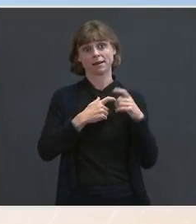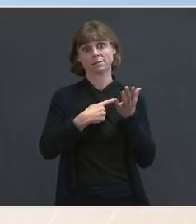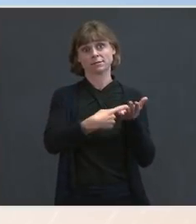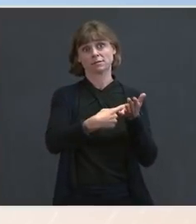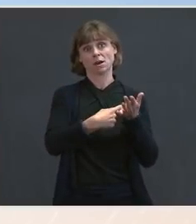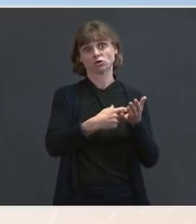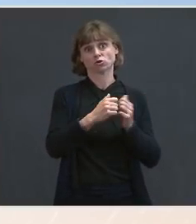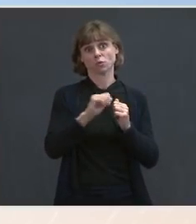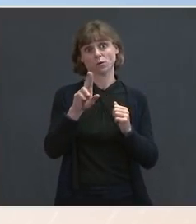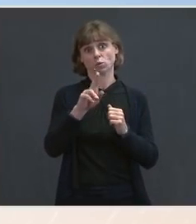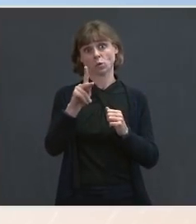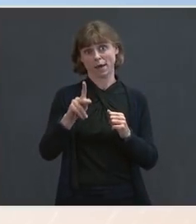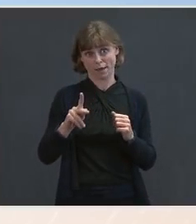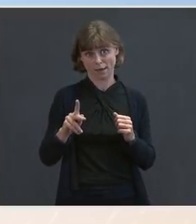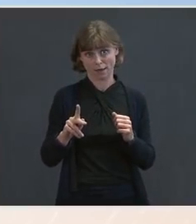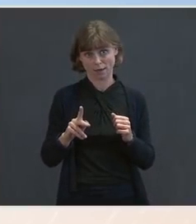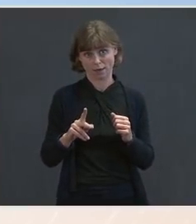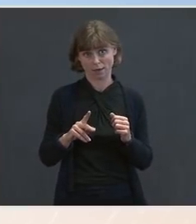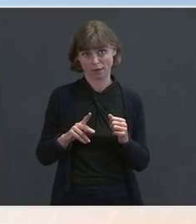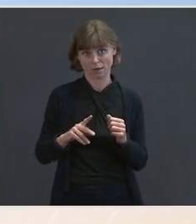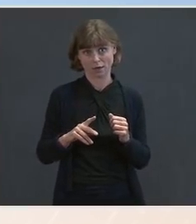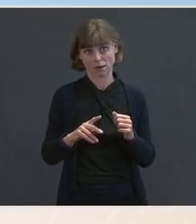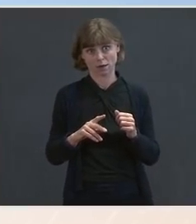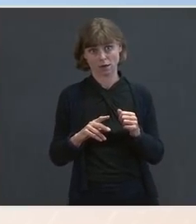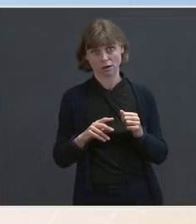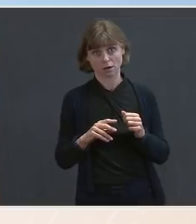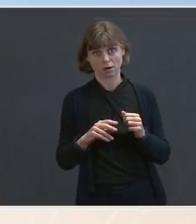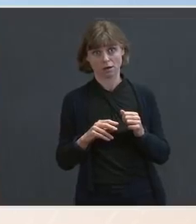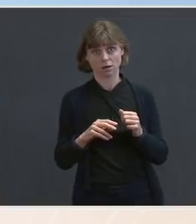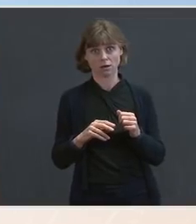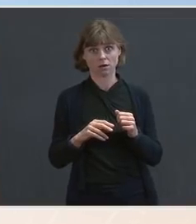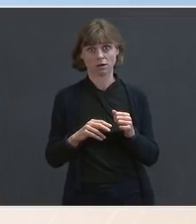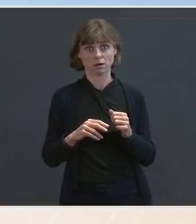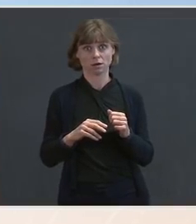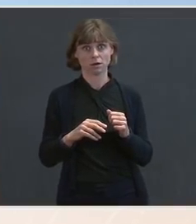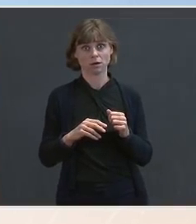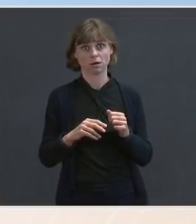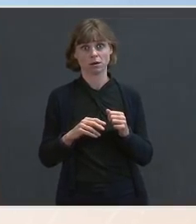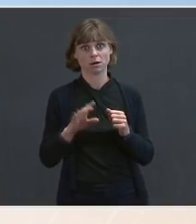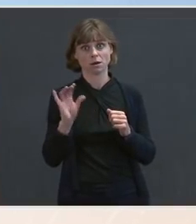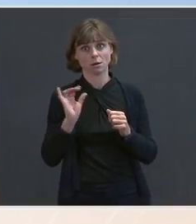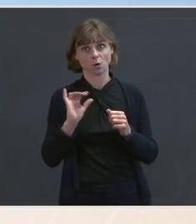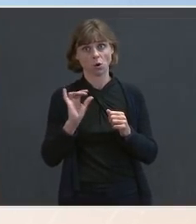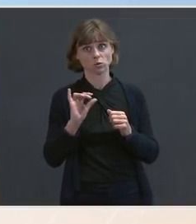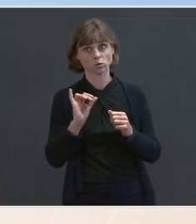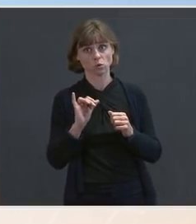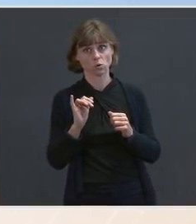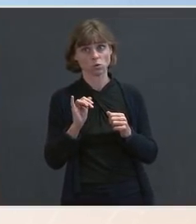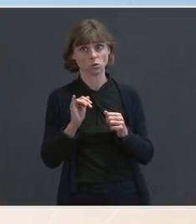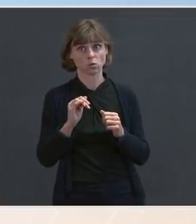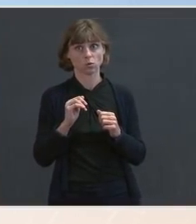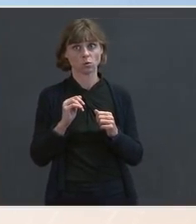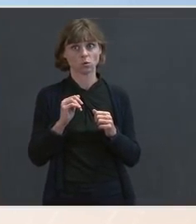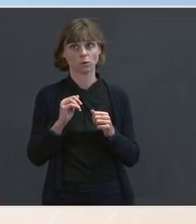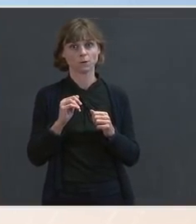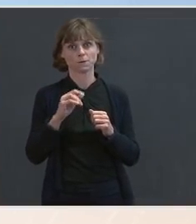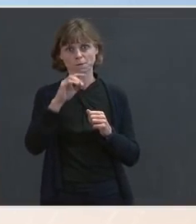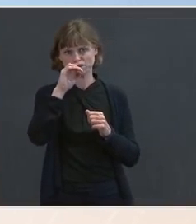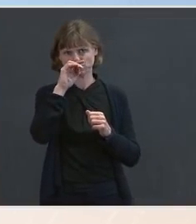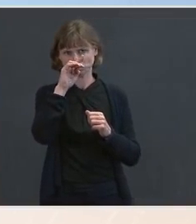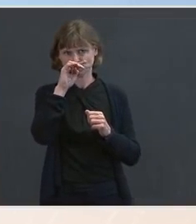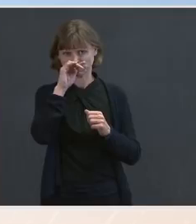part of the Boeing Airbus ongoing dispute. But also on the on this area today, and there are continuing